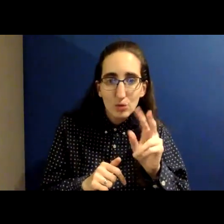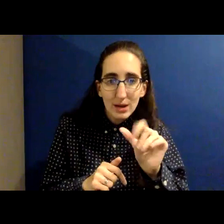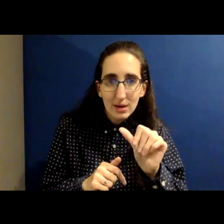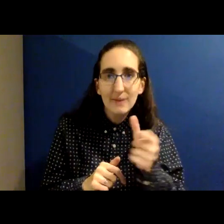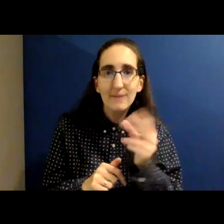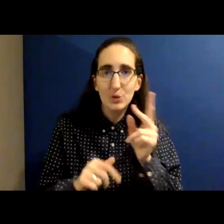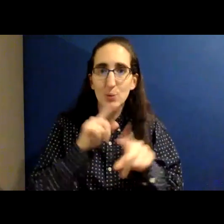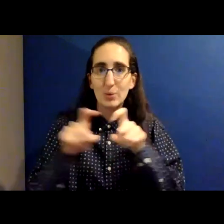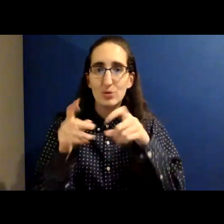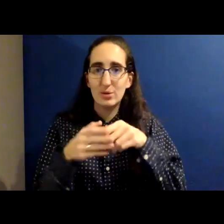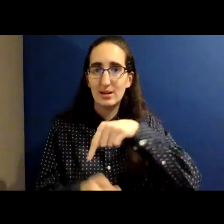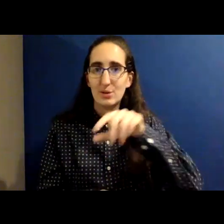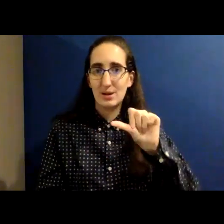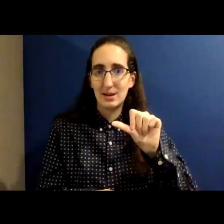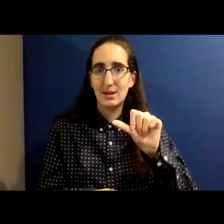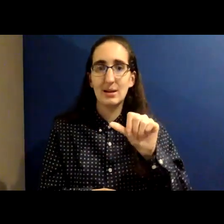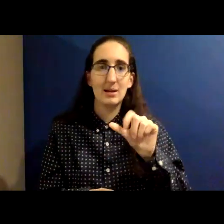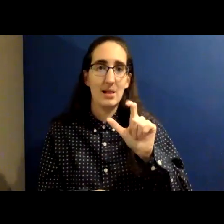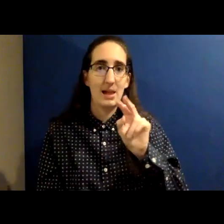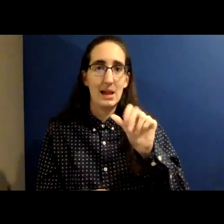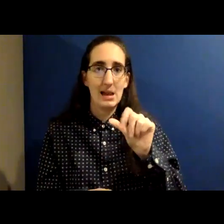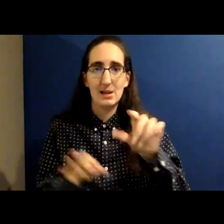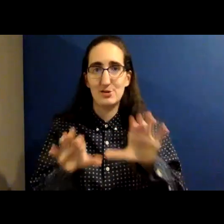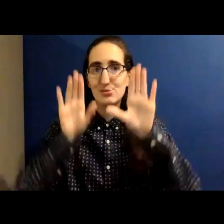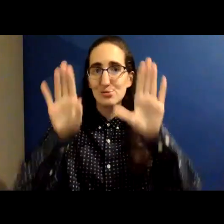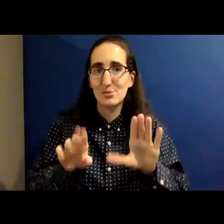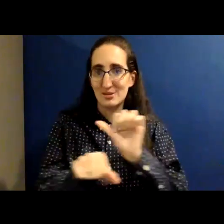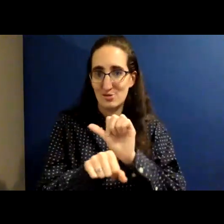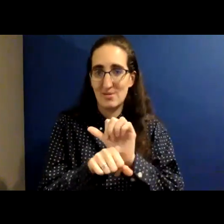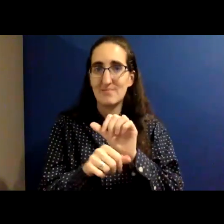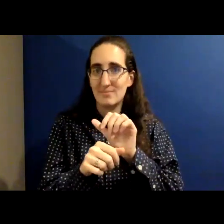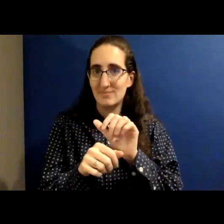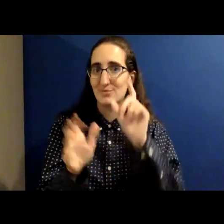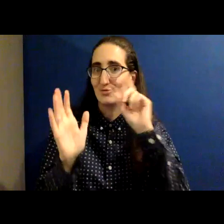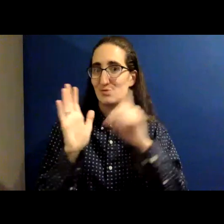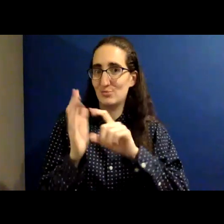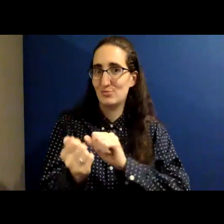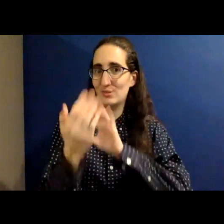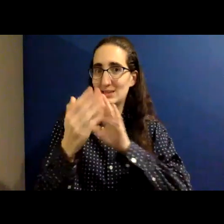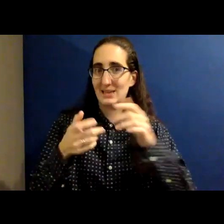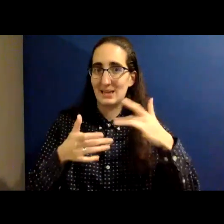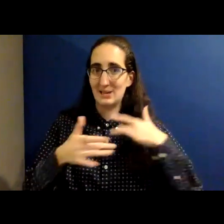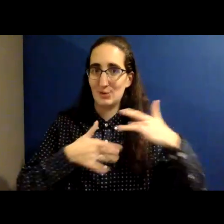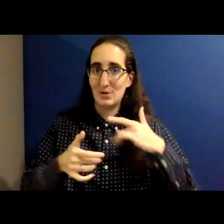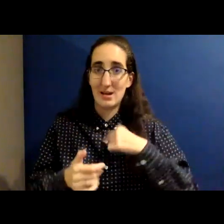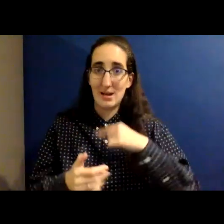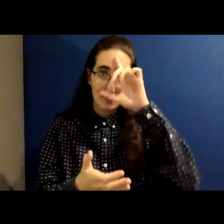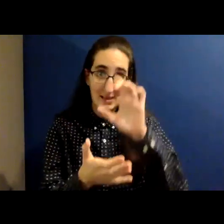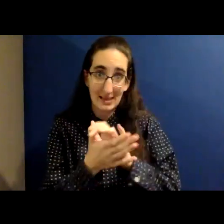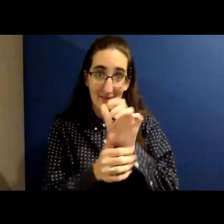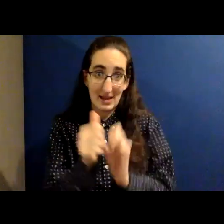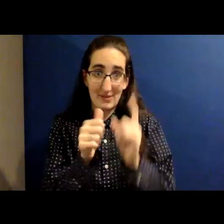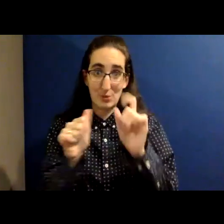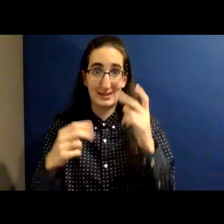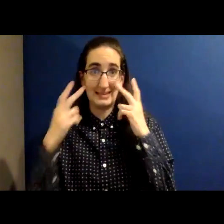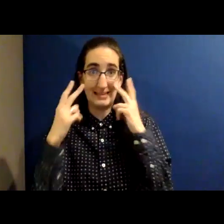in the Q&A and Lena went in and did a great job addressing those concerns. And I believe everybody can